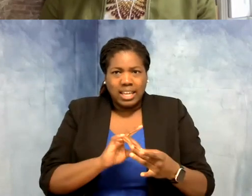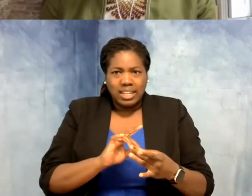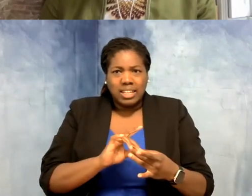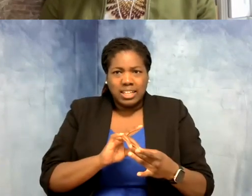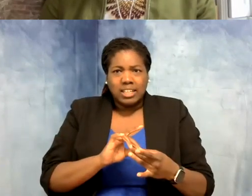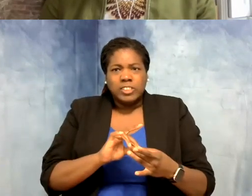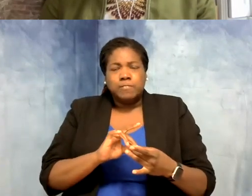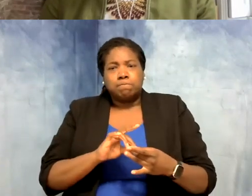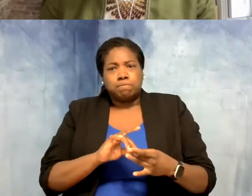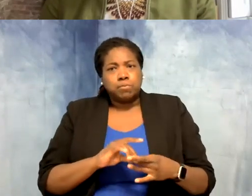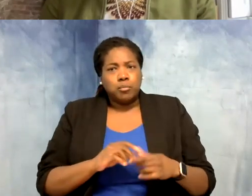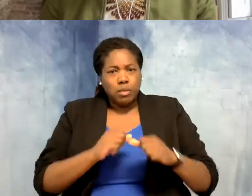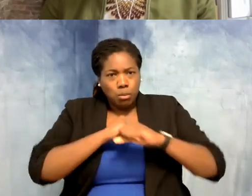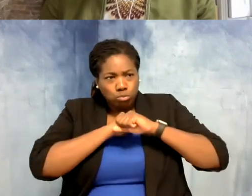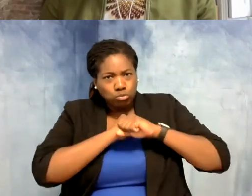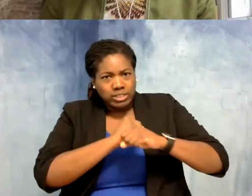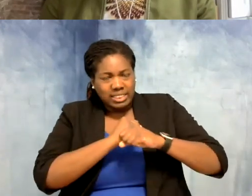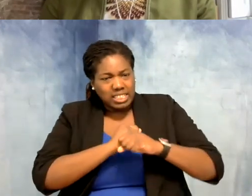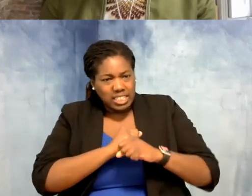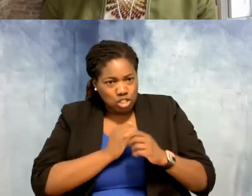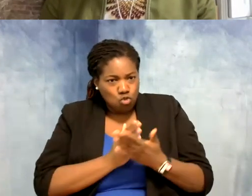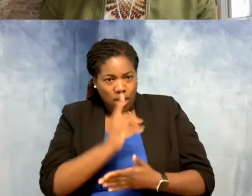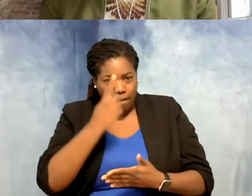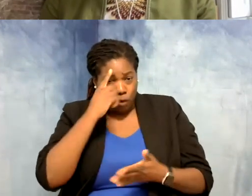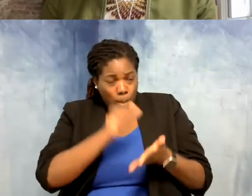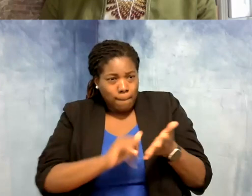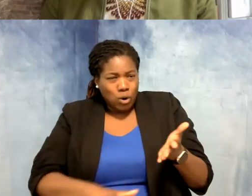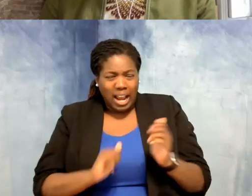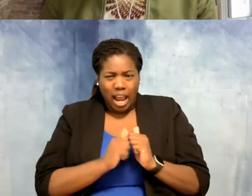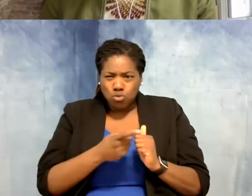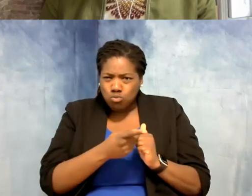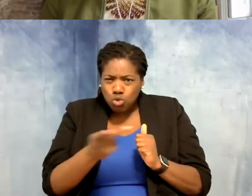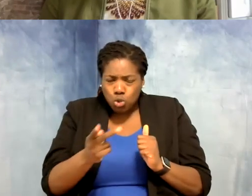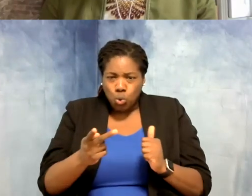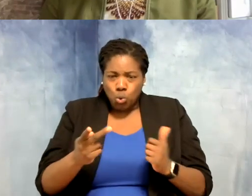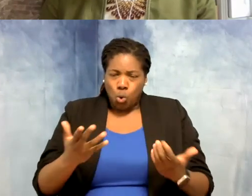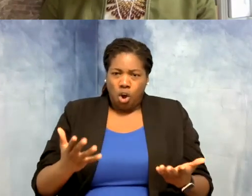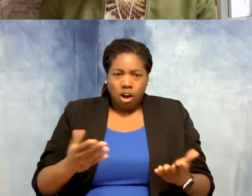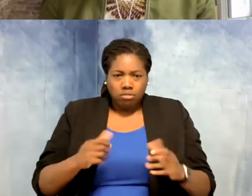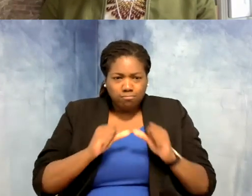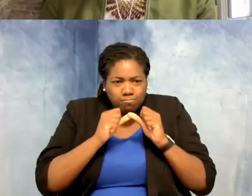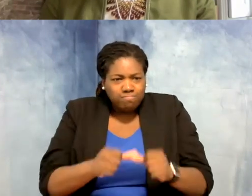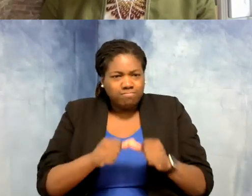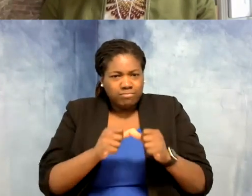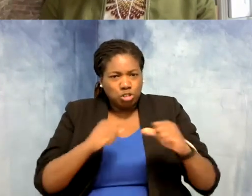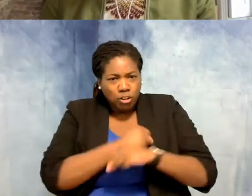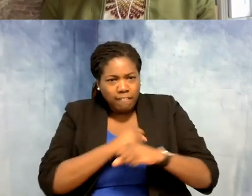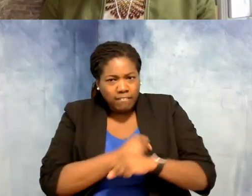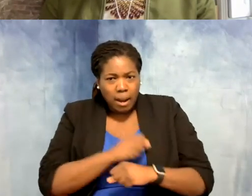the constitutionally protected right to abortion. How are you fueling your fight in this moment? I'd like to start with you,